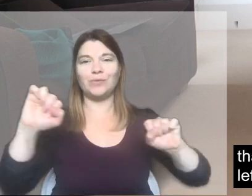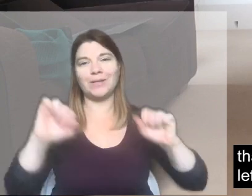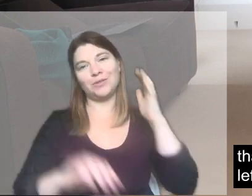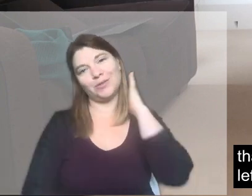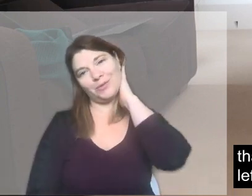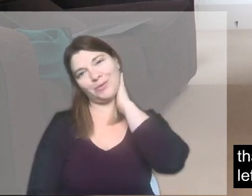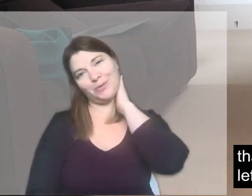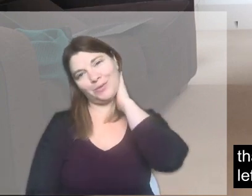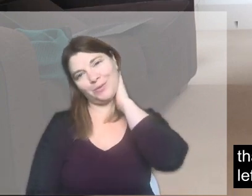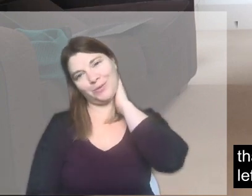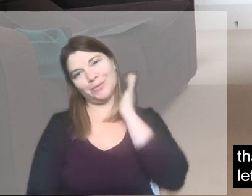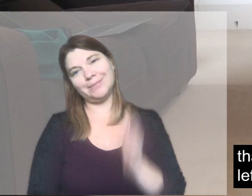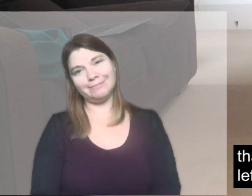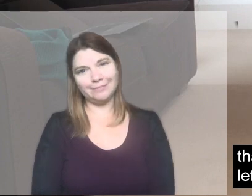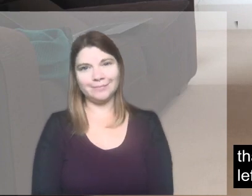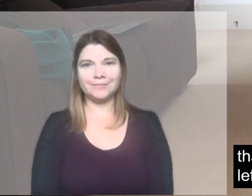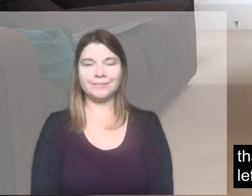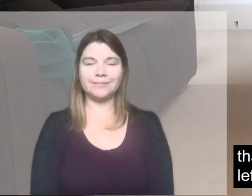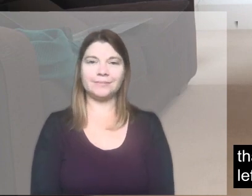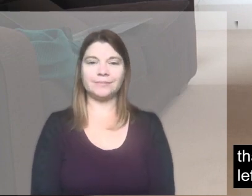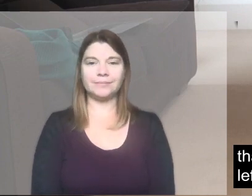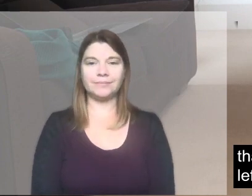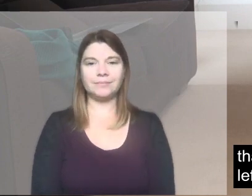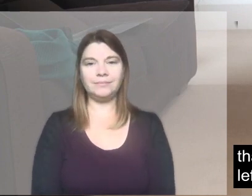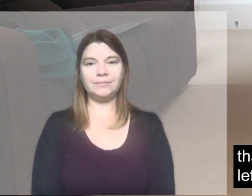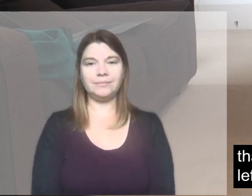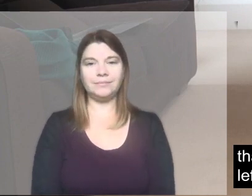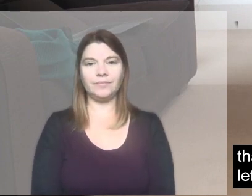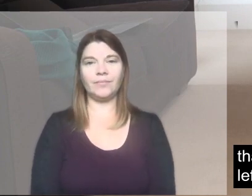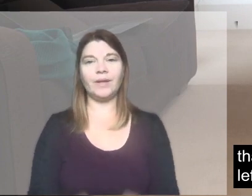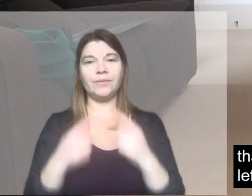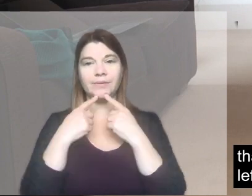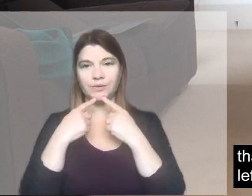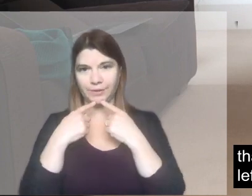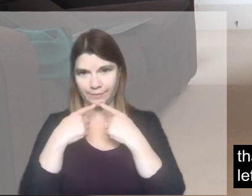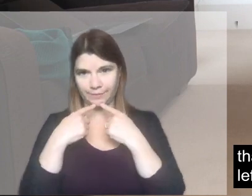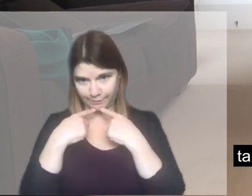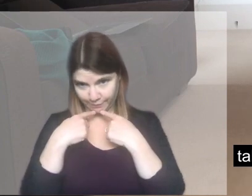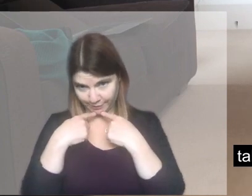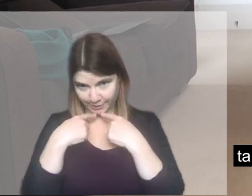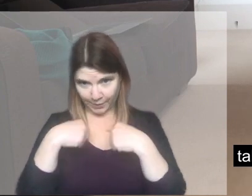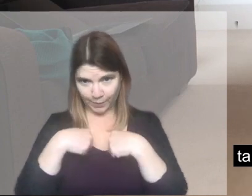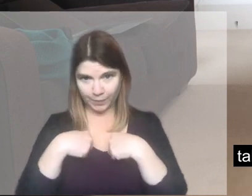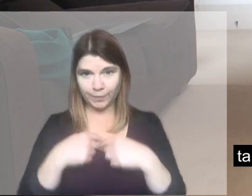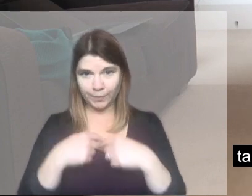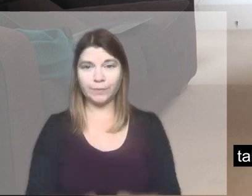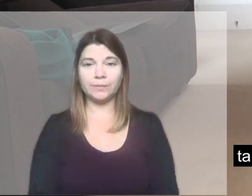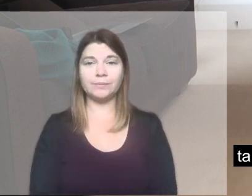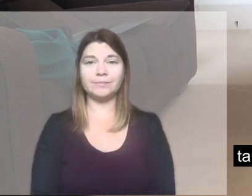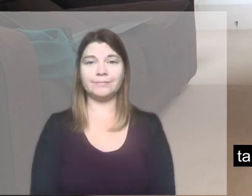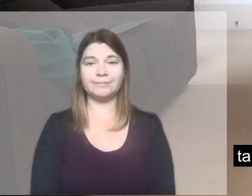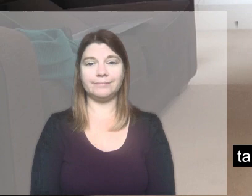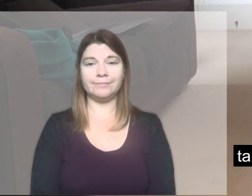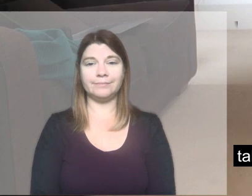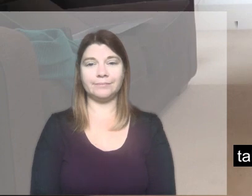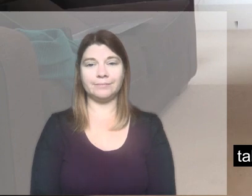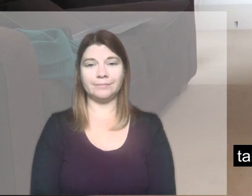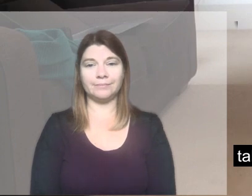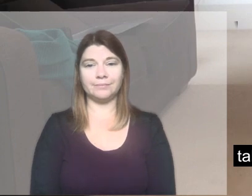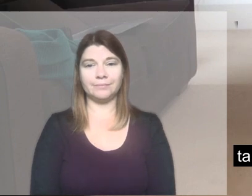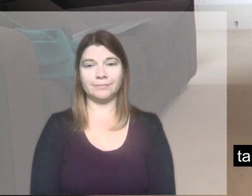And that's having a nice stretch for the left side of the neck. And then let's take our chin towards our chest as if